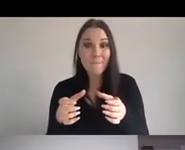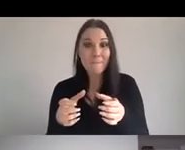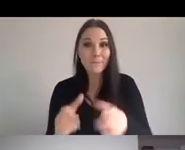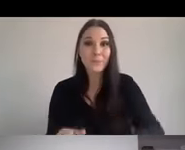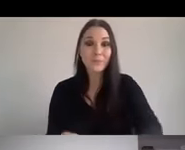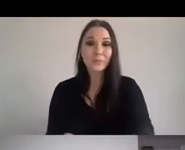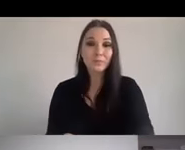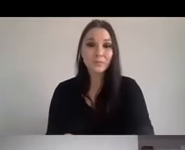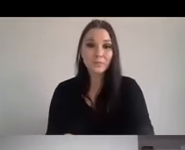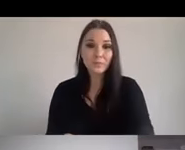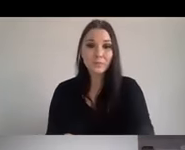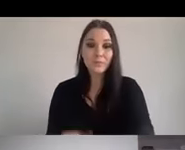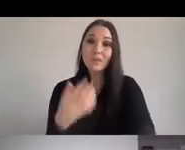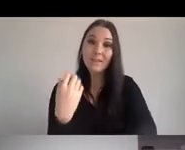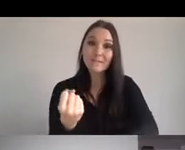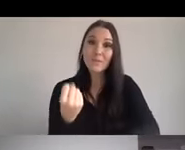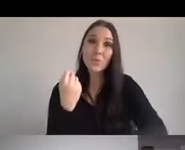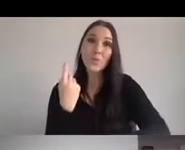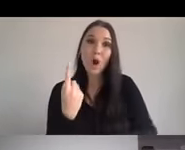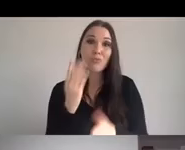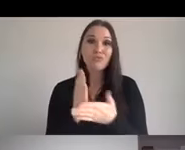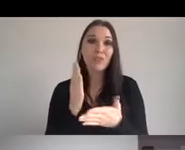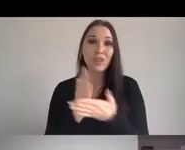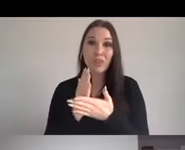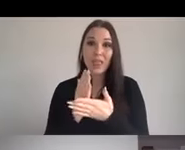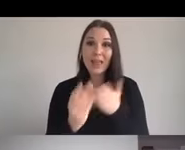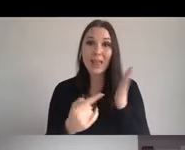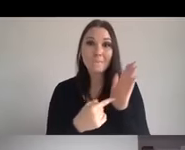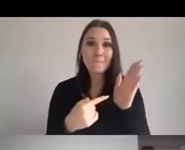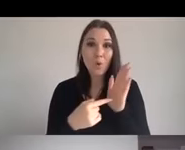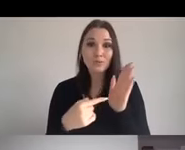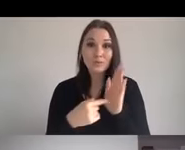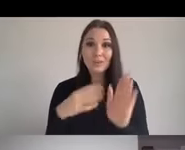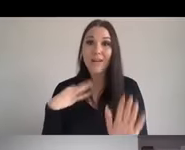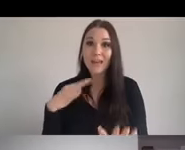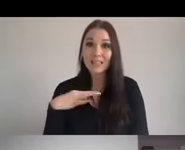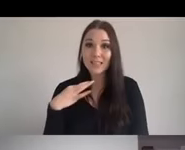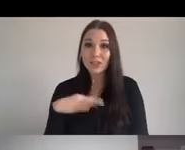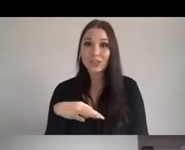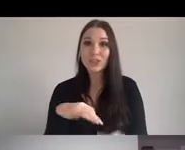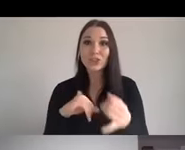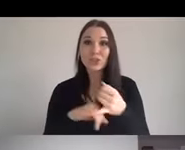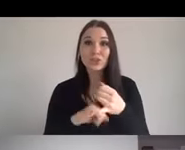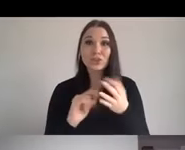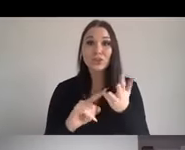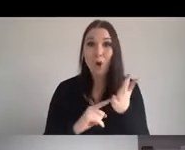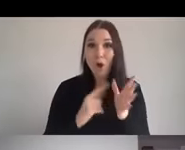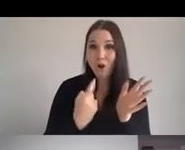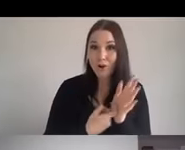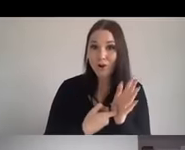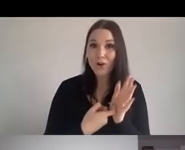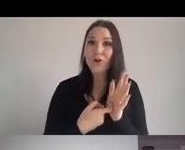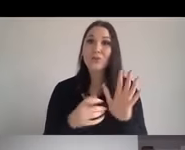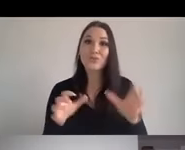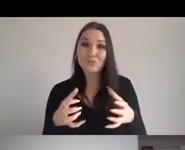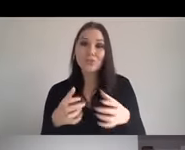I think we do have one really important advantage, and that's soccer. So we can grab